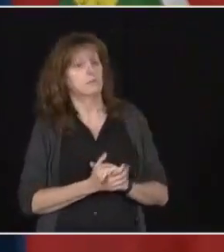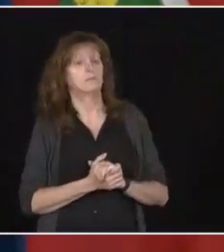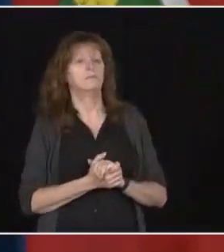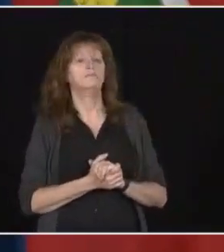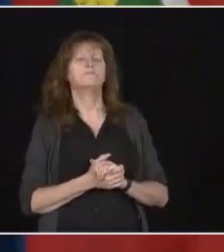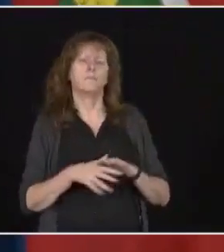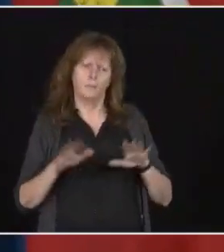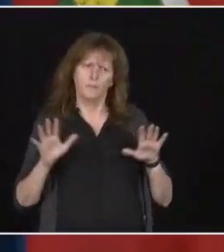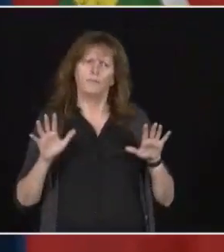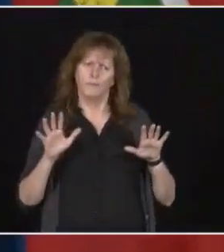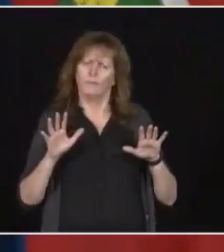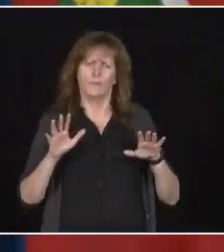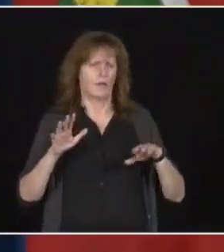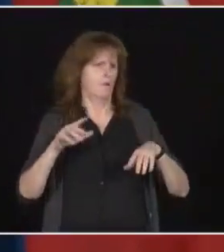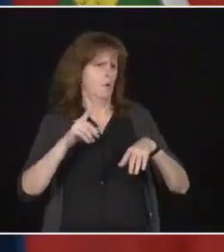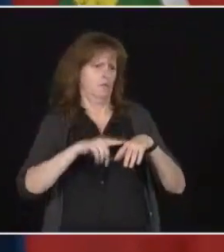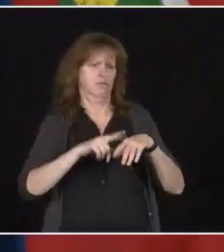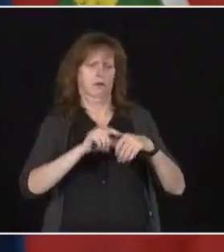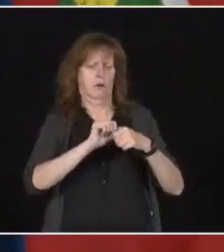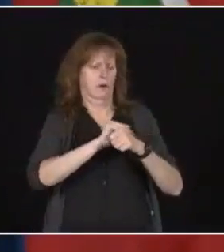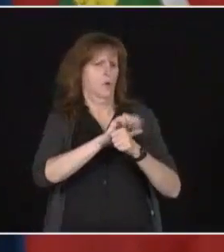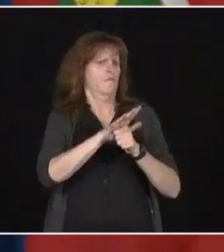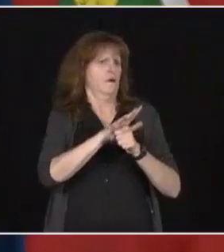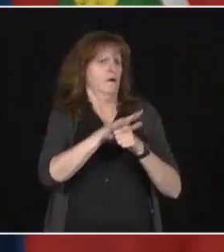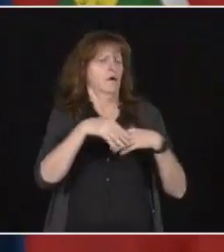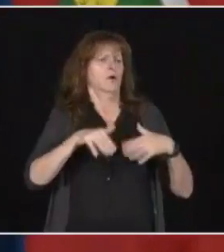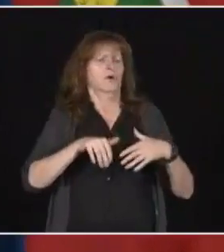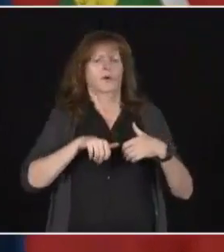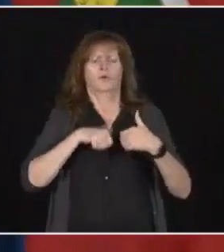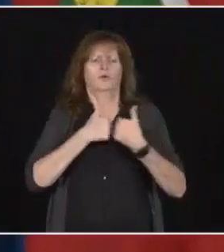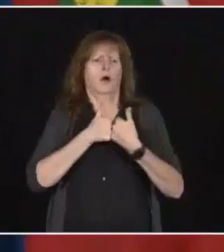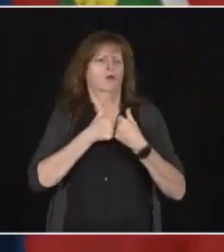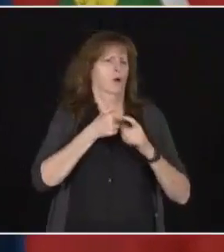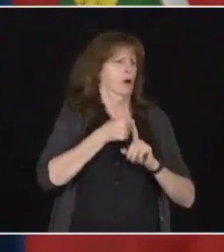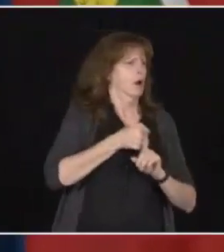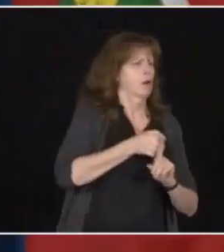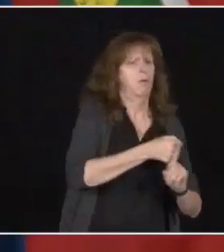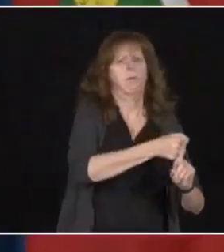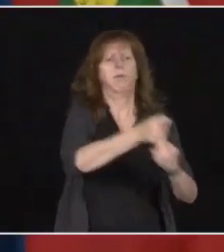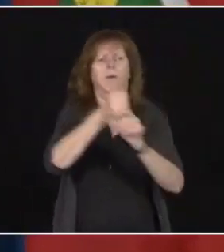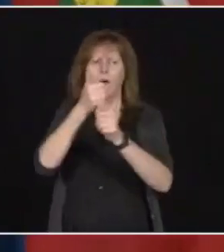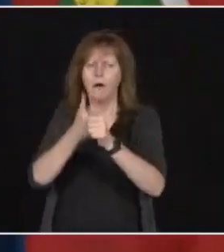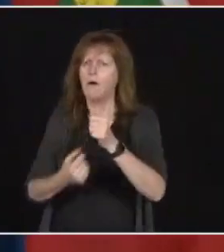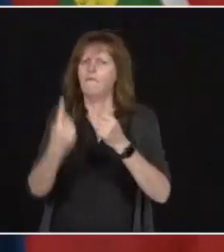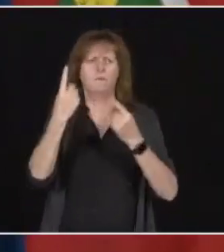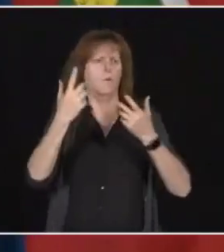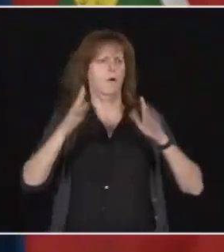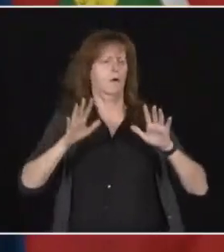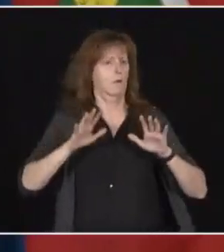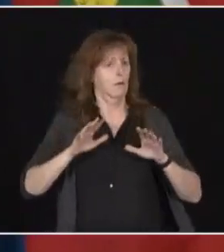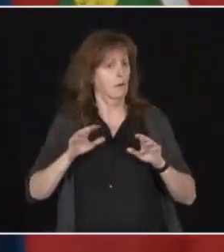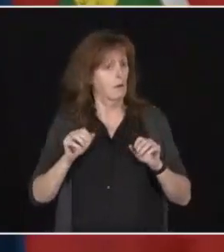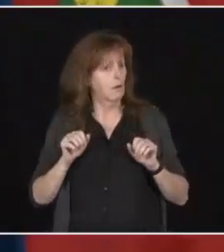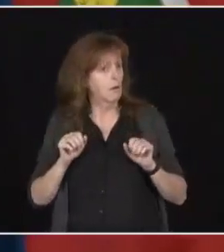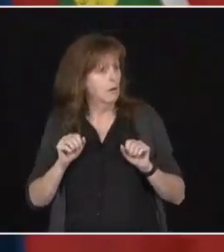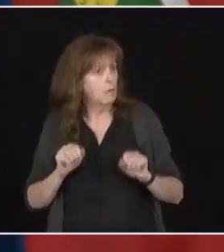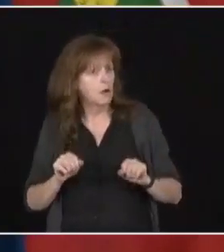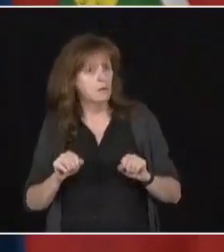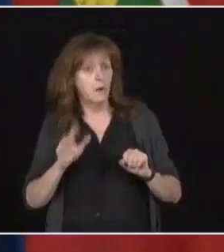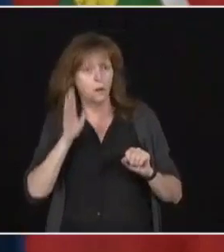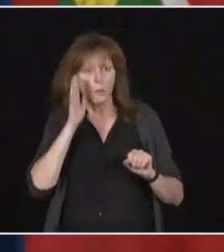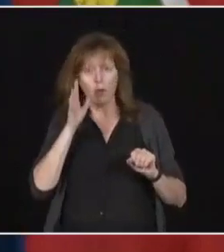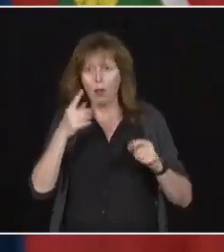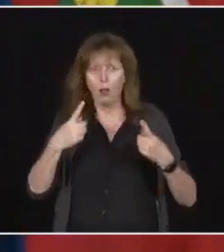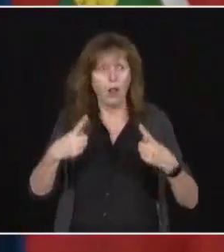been a very, very difficult and challenging process for everyone. Is there the potential of that occurring at some of our institutions across this